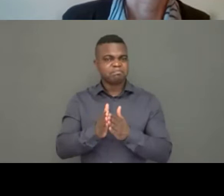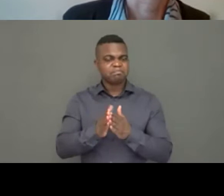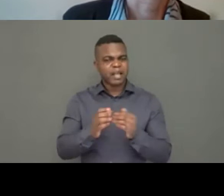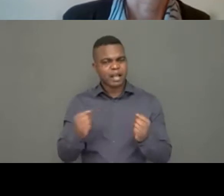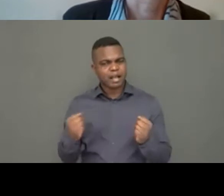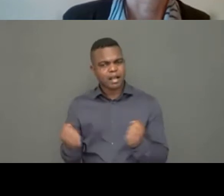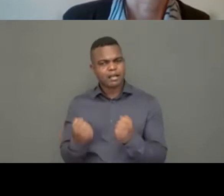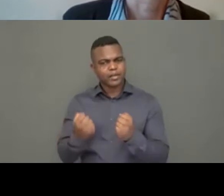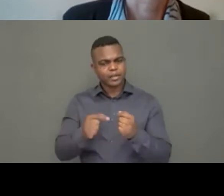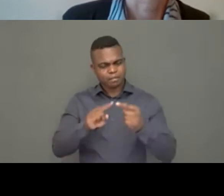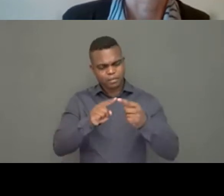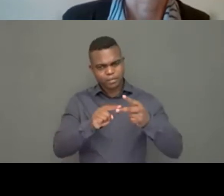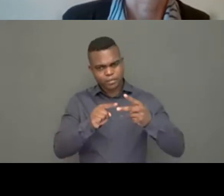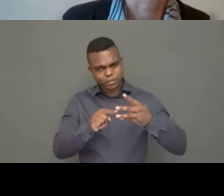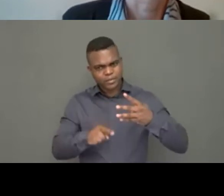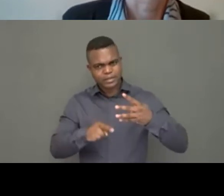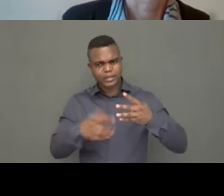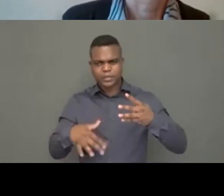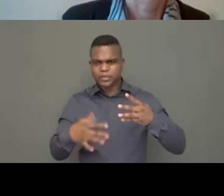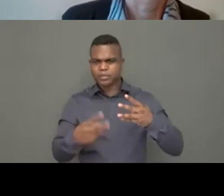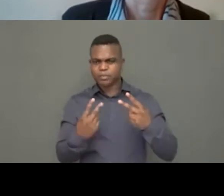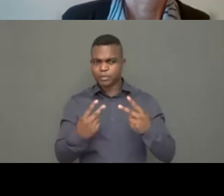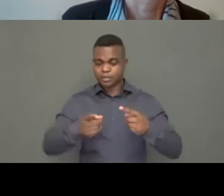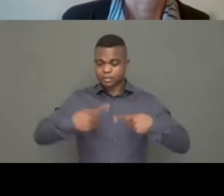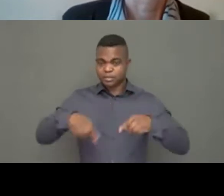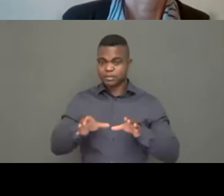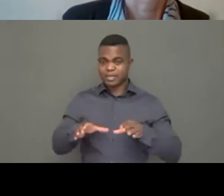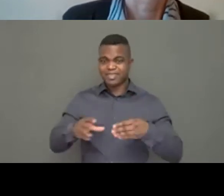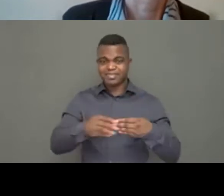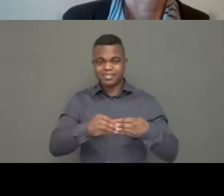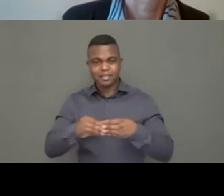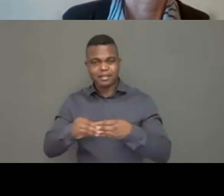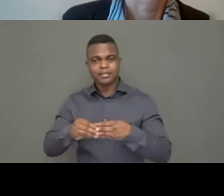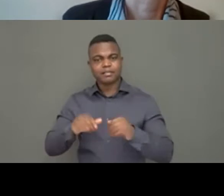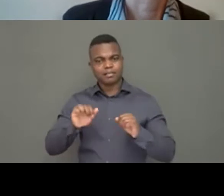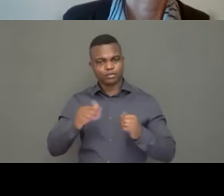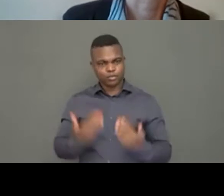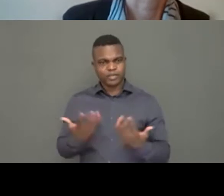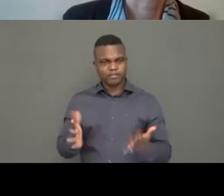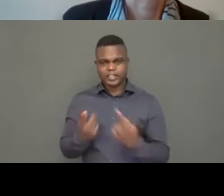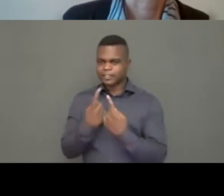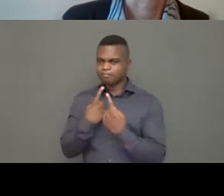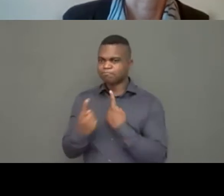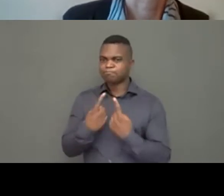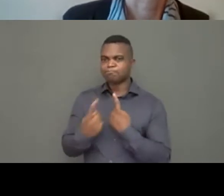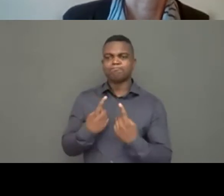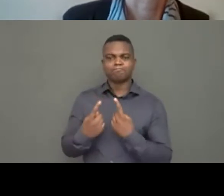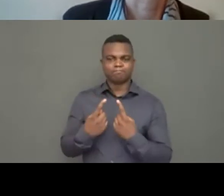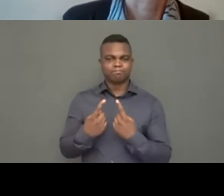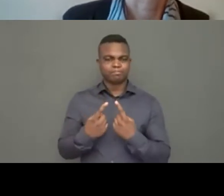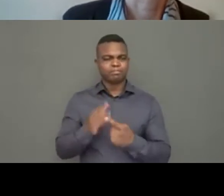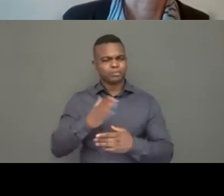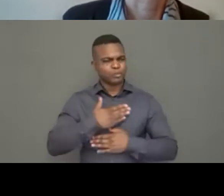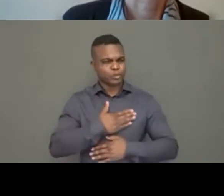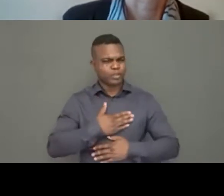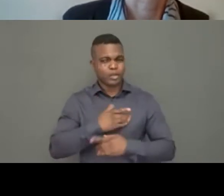leaders present here in the audience today. Sorry, we couldn't get everybody in. I think the experience might be that we need to lengthen